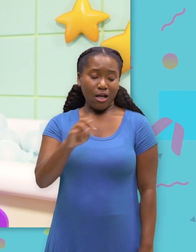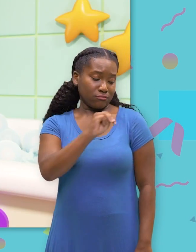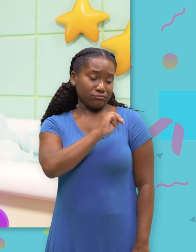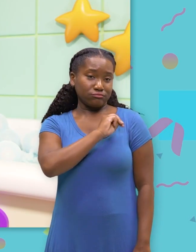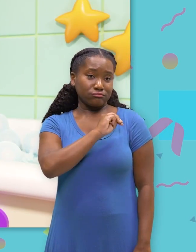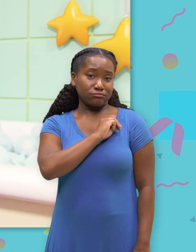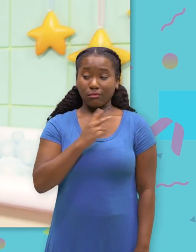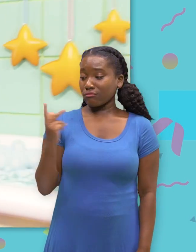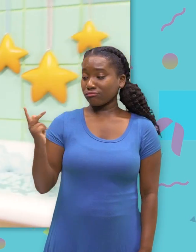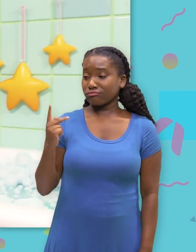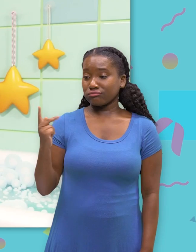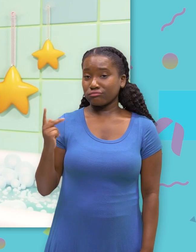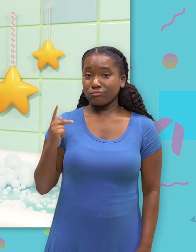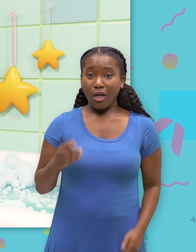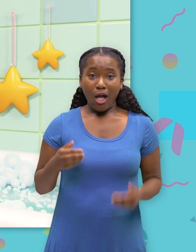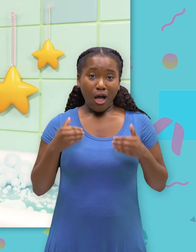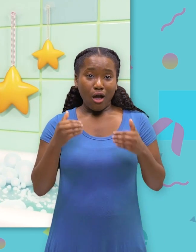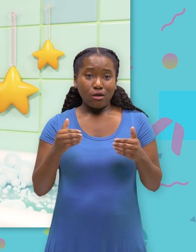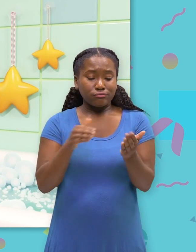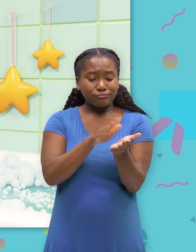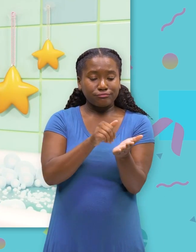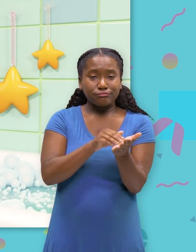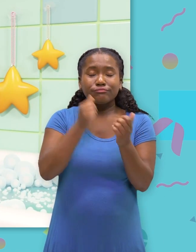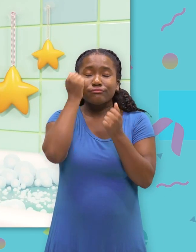Max, let's wash your face.